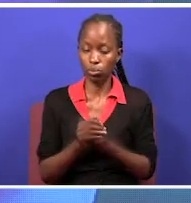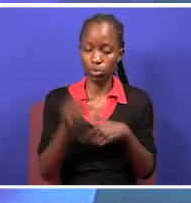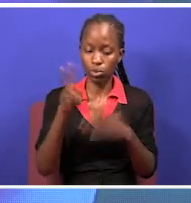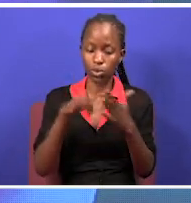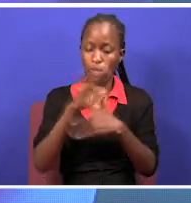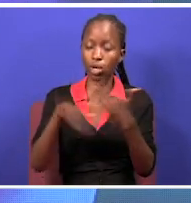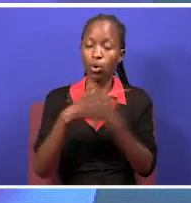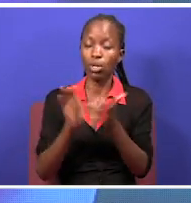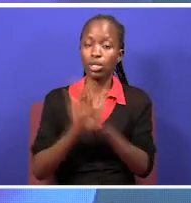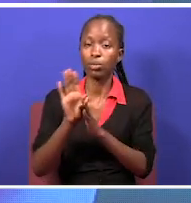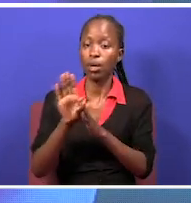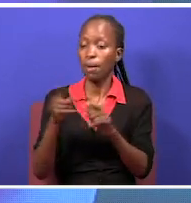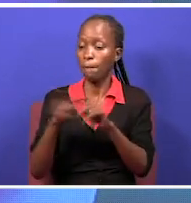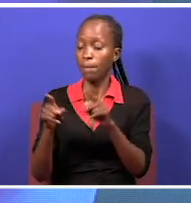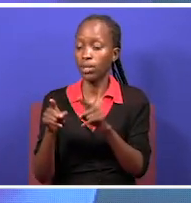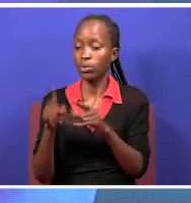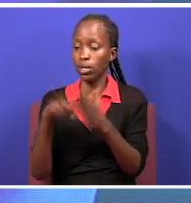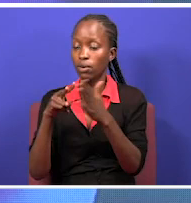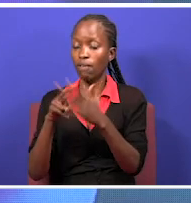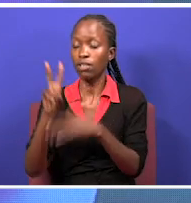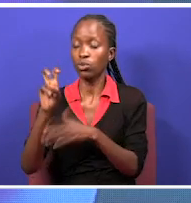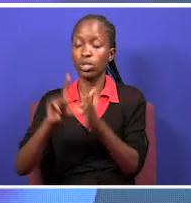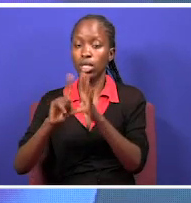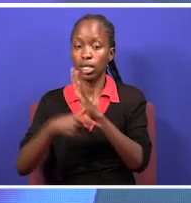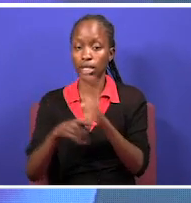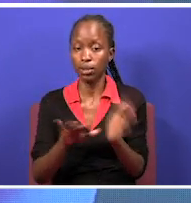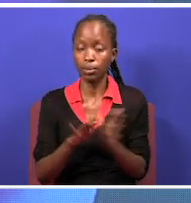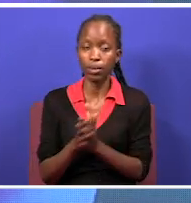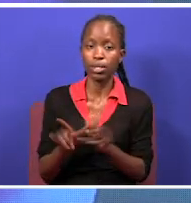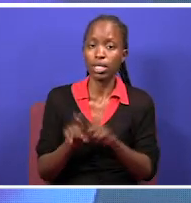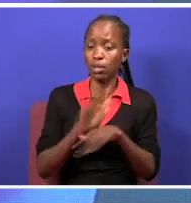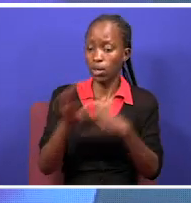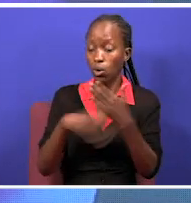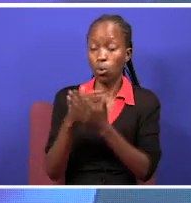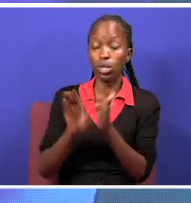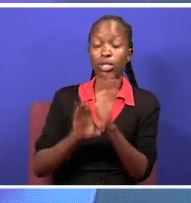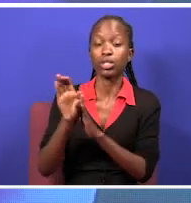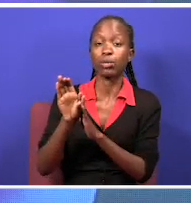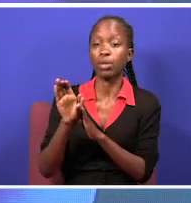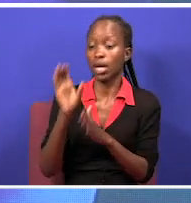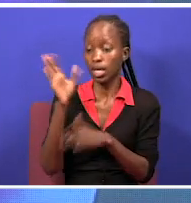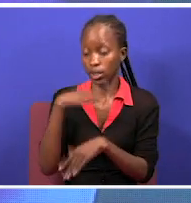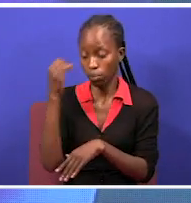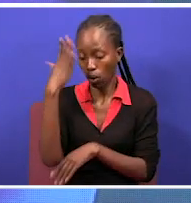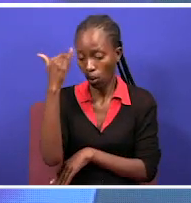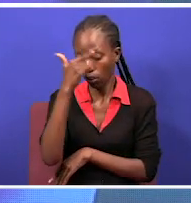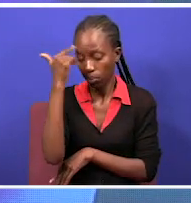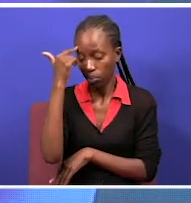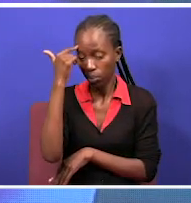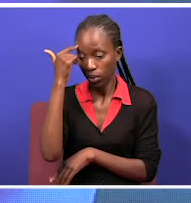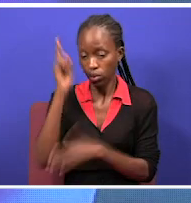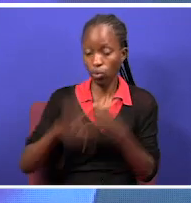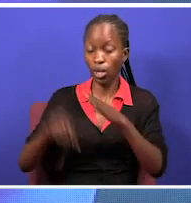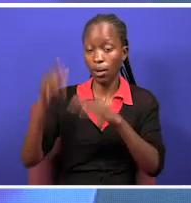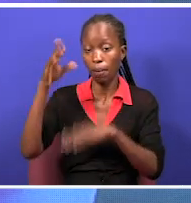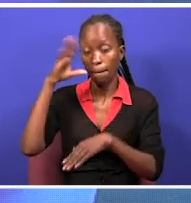but we will read verse 20 later on. But the entire chapter is beautiful in terms of what Moses